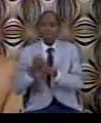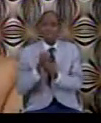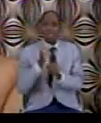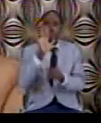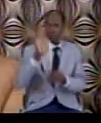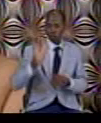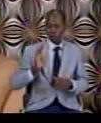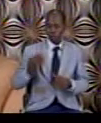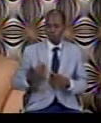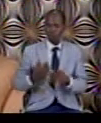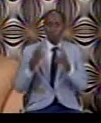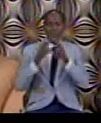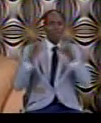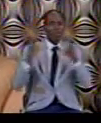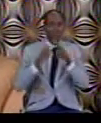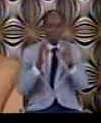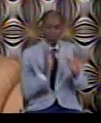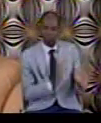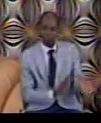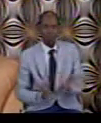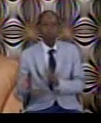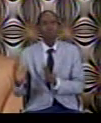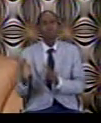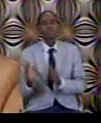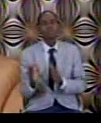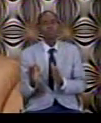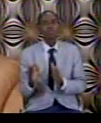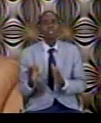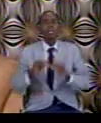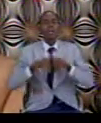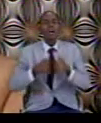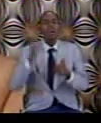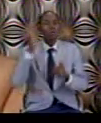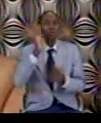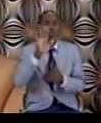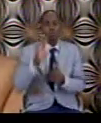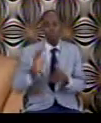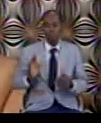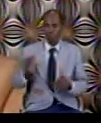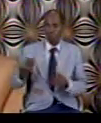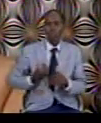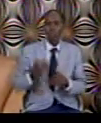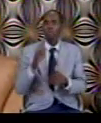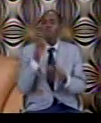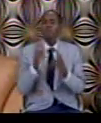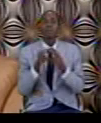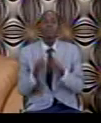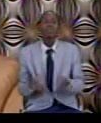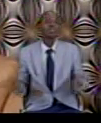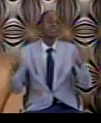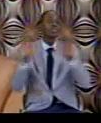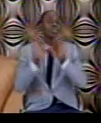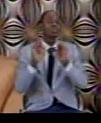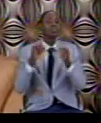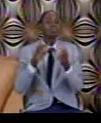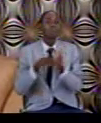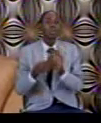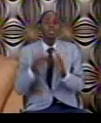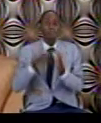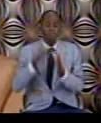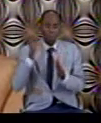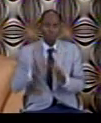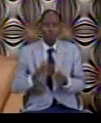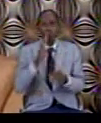and very valuable. How is your soul going to be valuable? It must be quickened, must be saved. It must